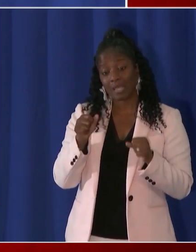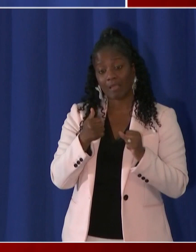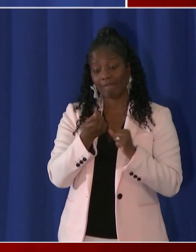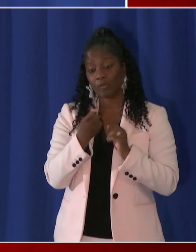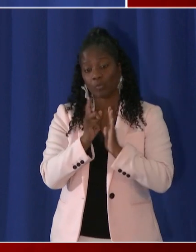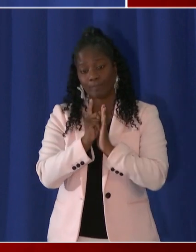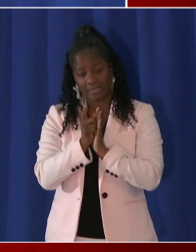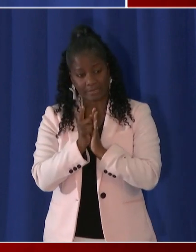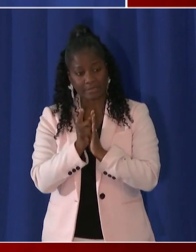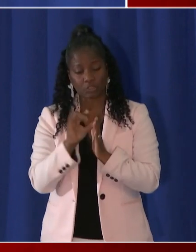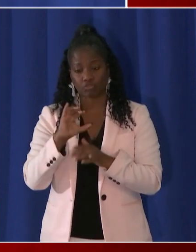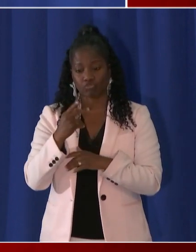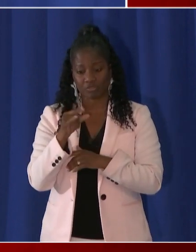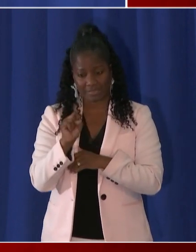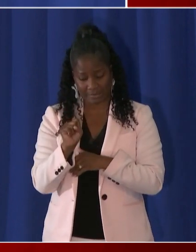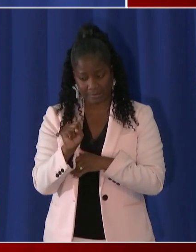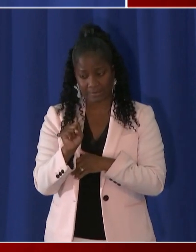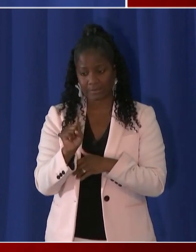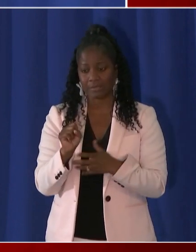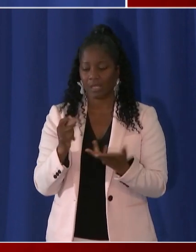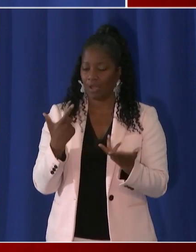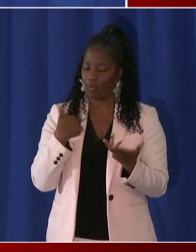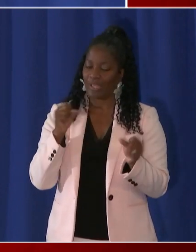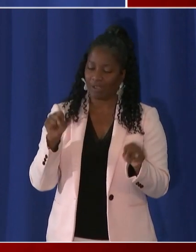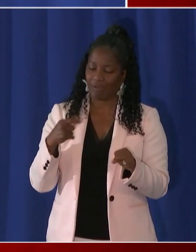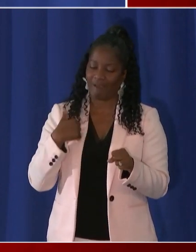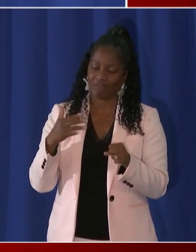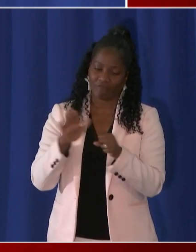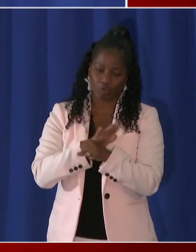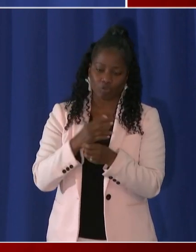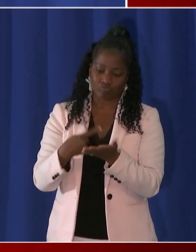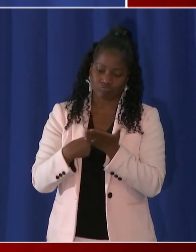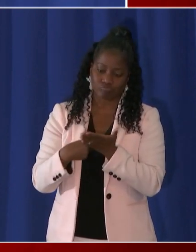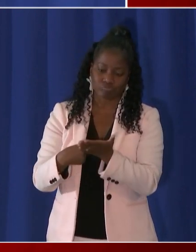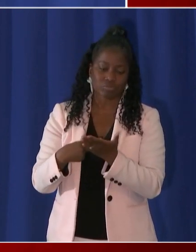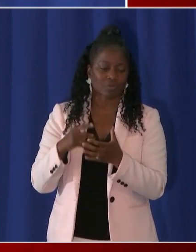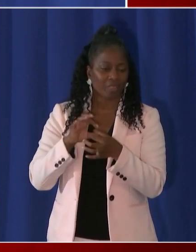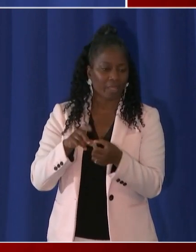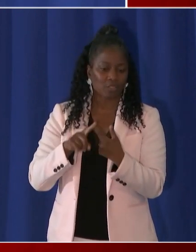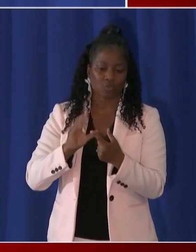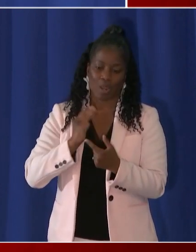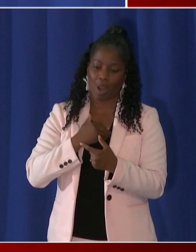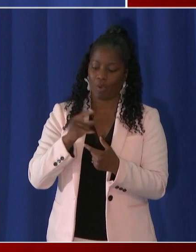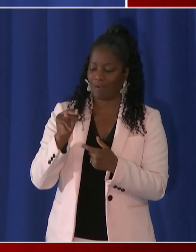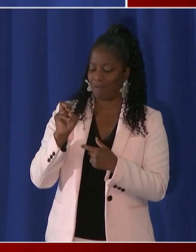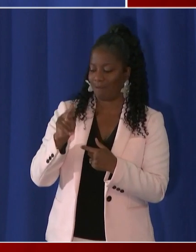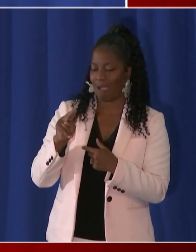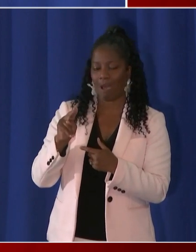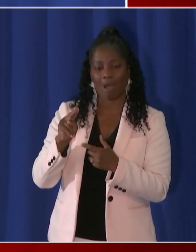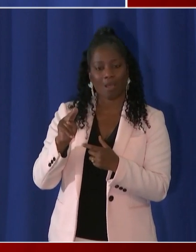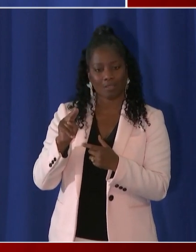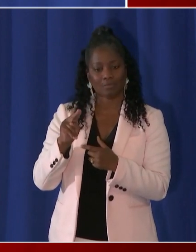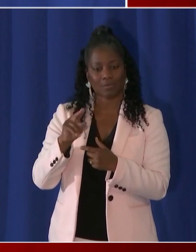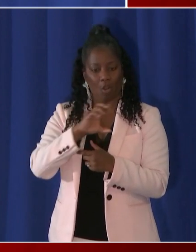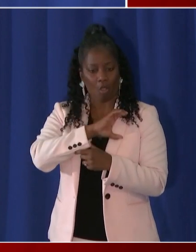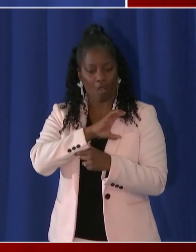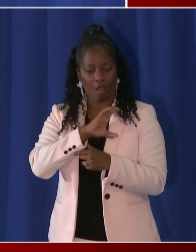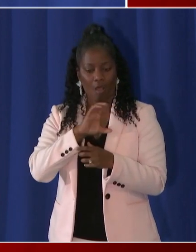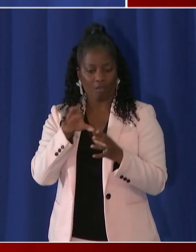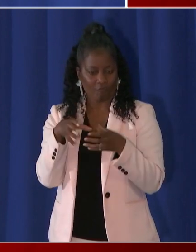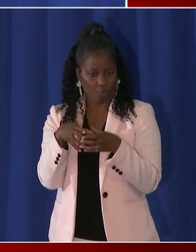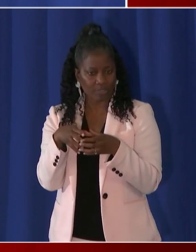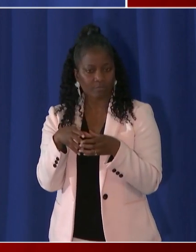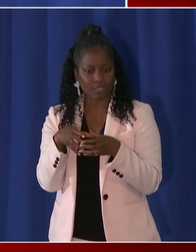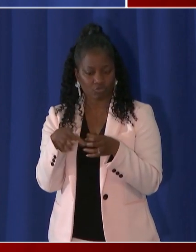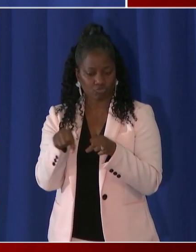Chris. We can have an entire briefing also on our our non-law enforcement strategies. But I